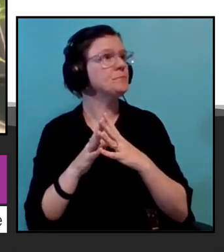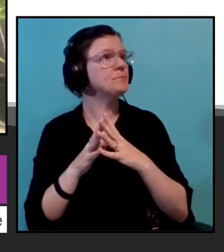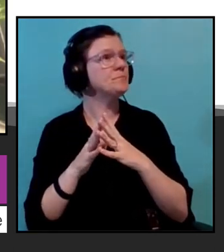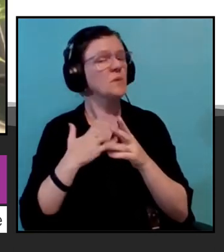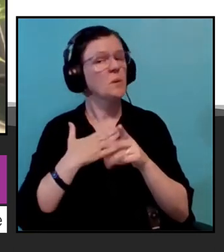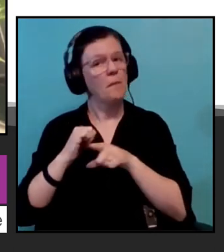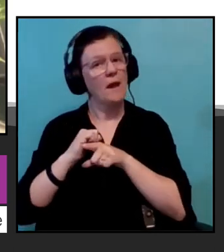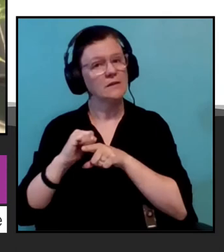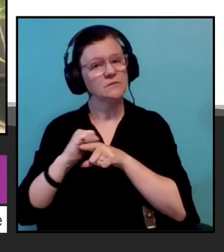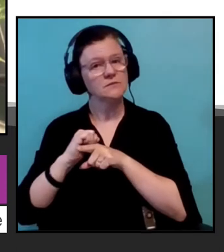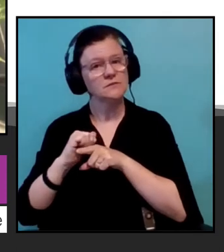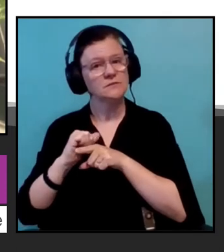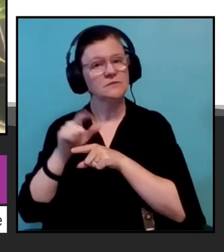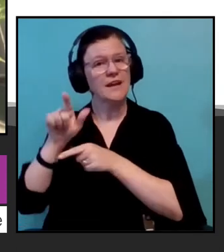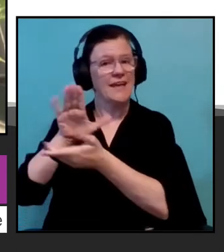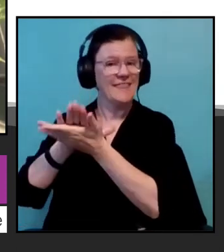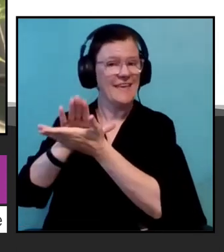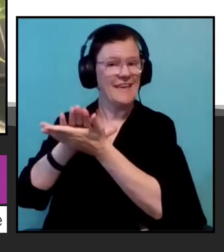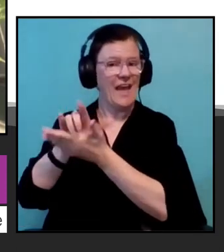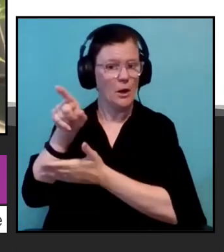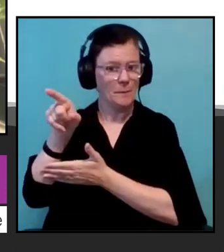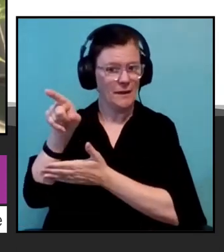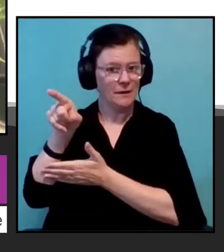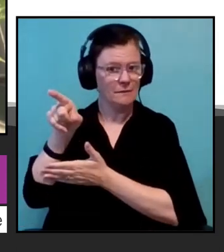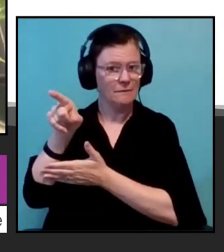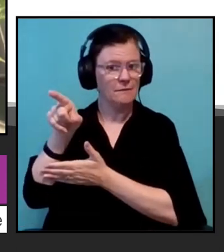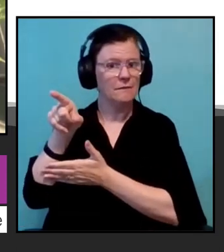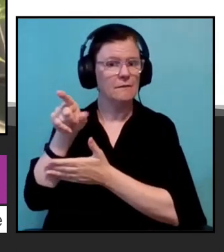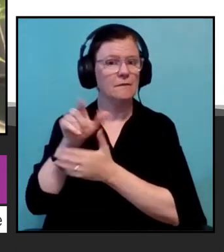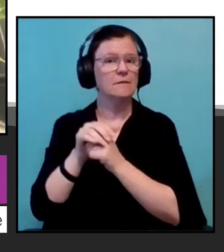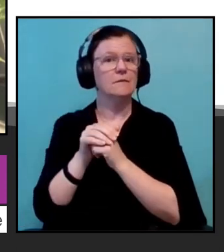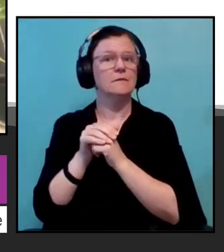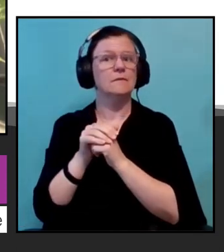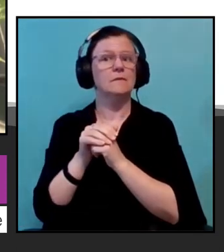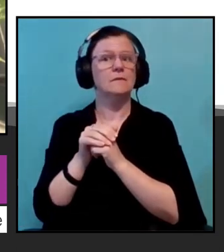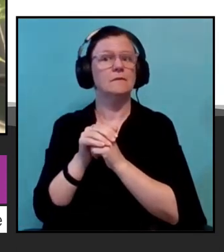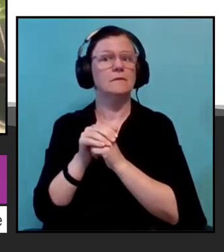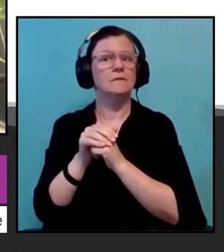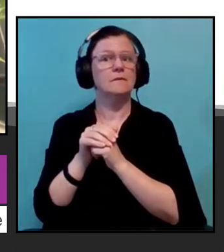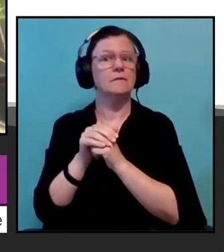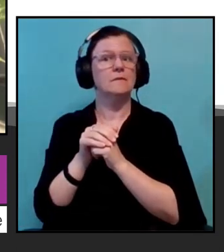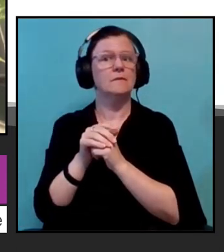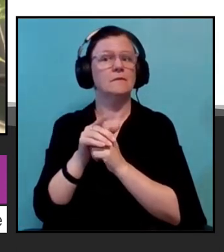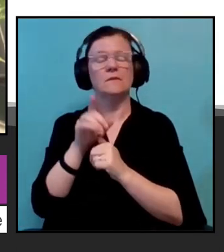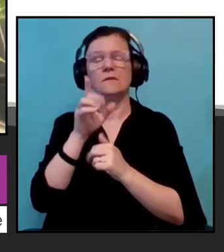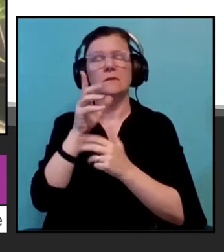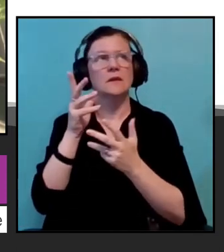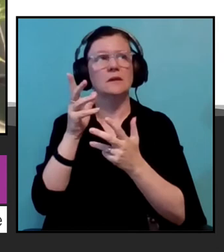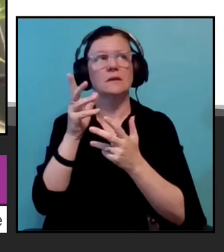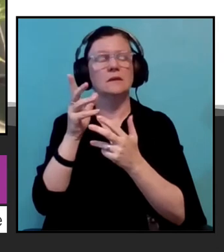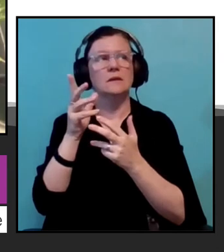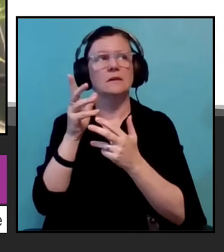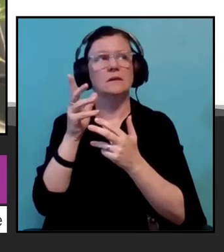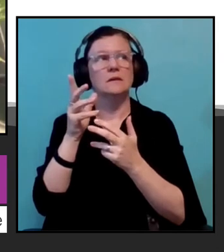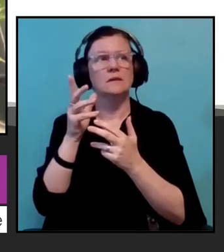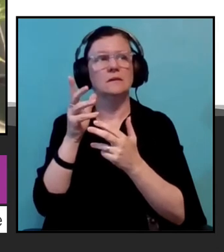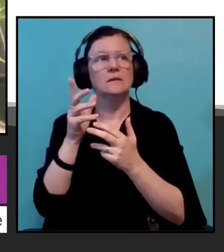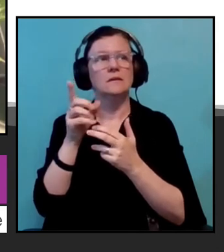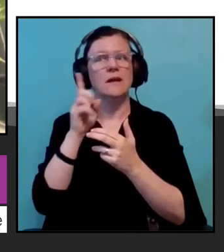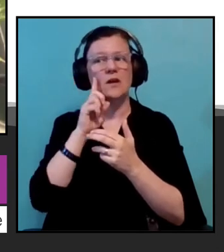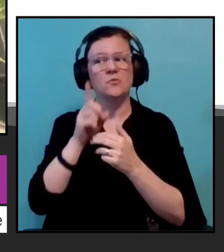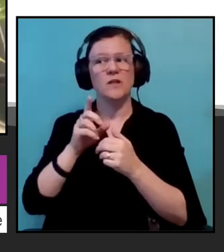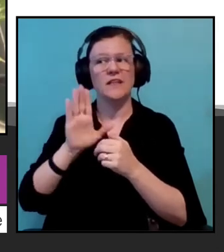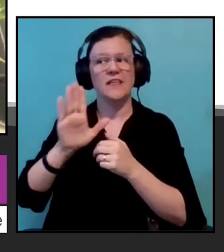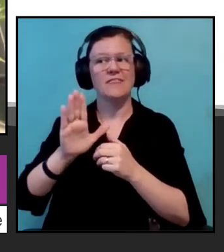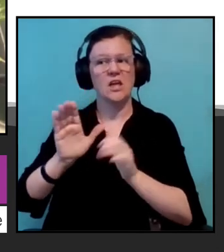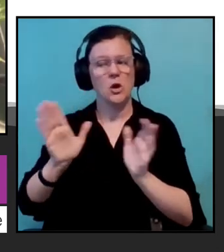training in the academy and how I always felt unsatisfied by the rhythm